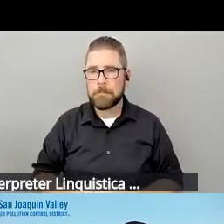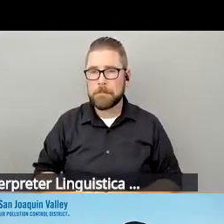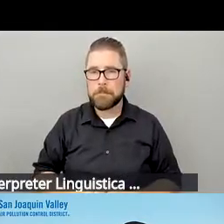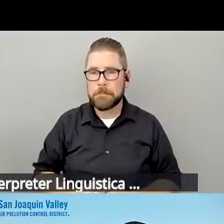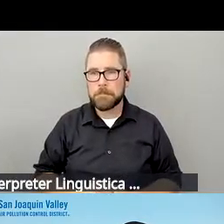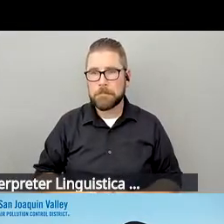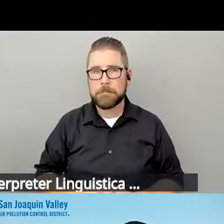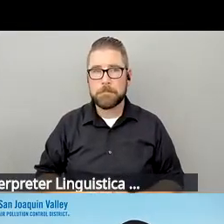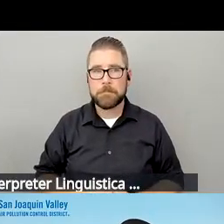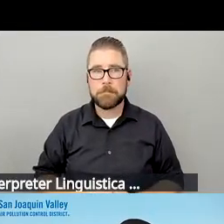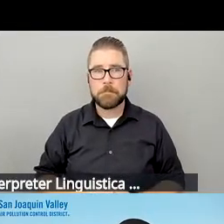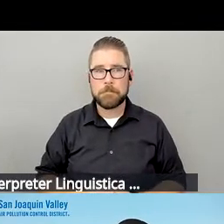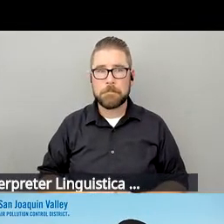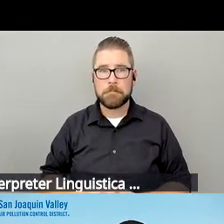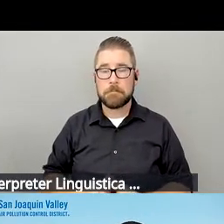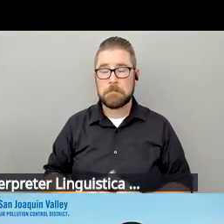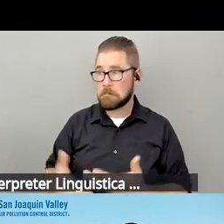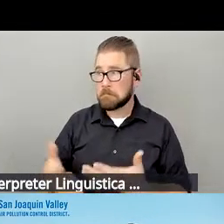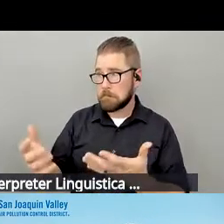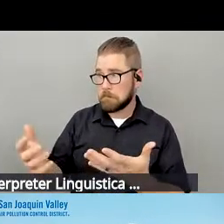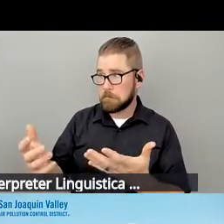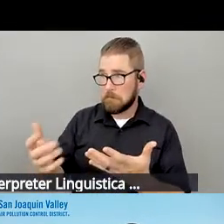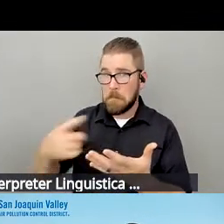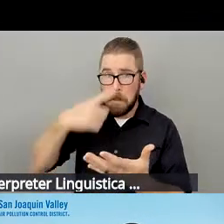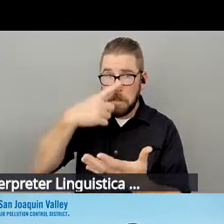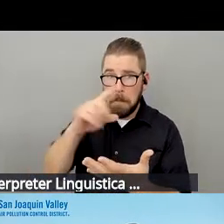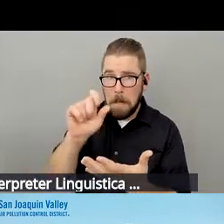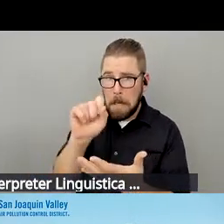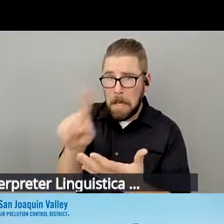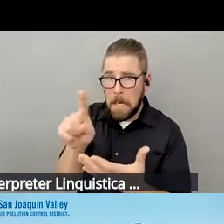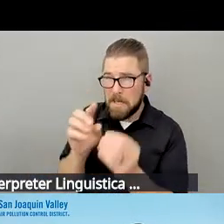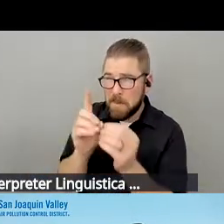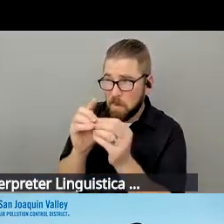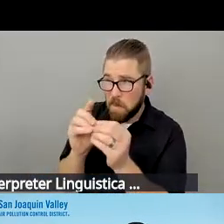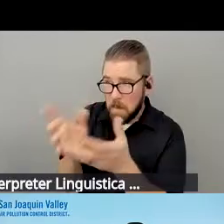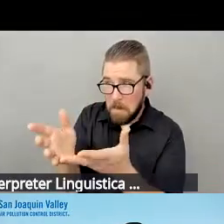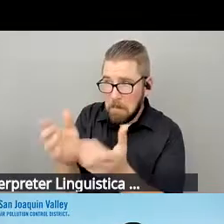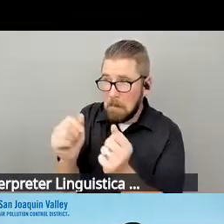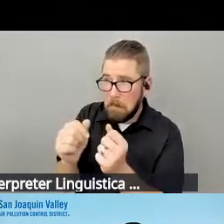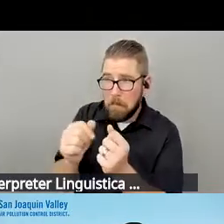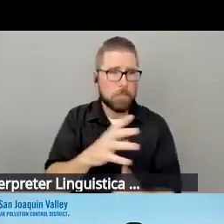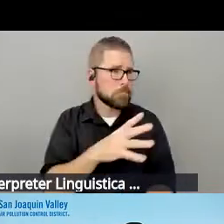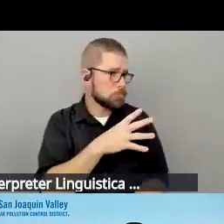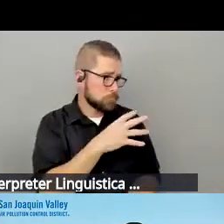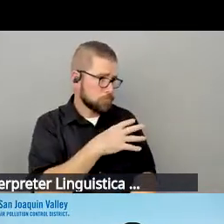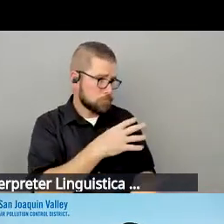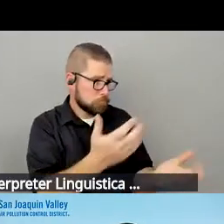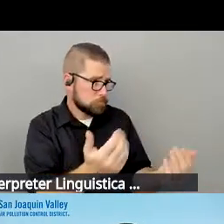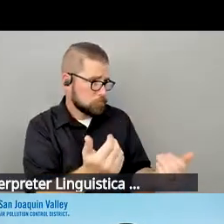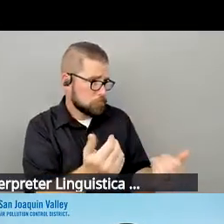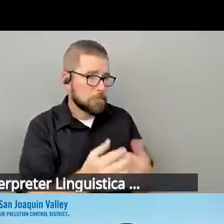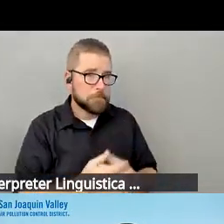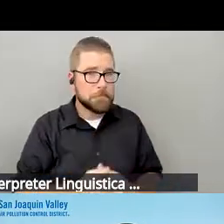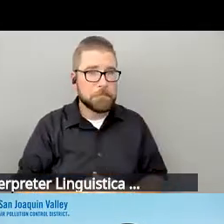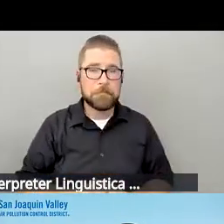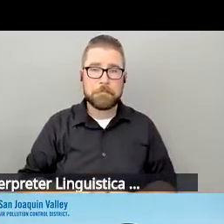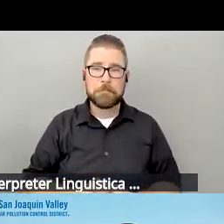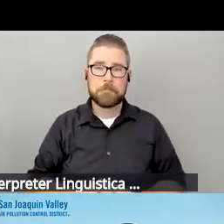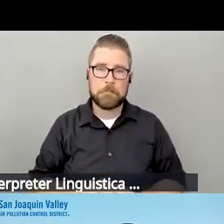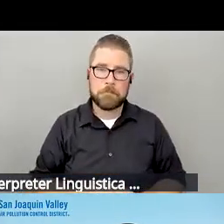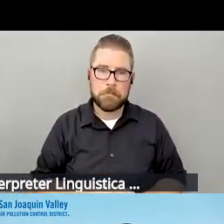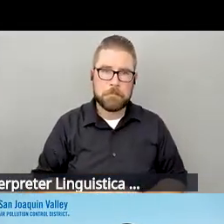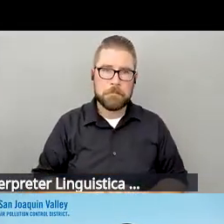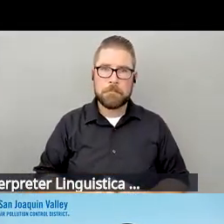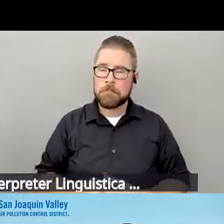Would it be okay if I just follow up a bit? Yeah, please. So I'm wondering if